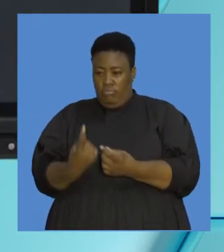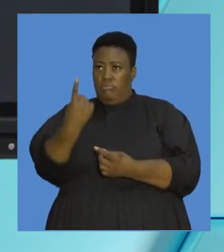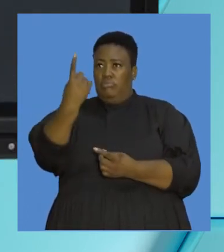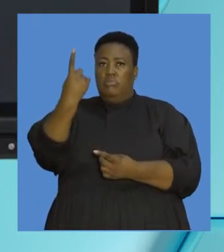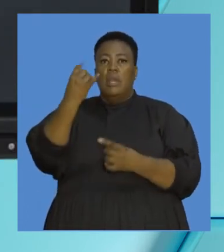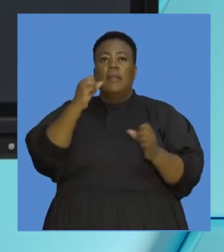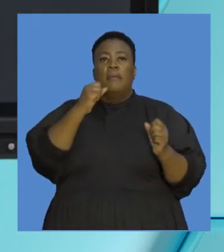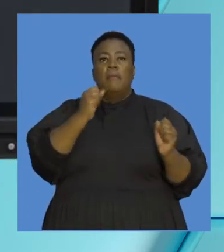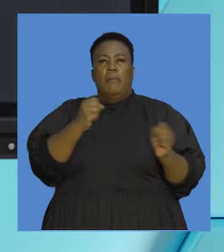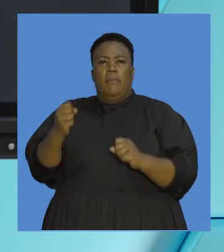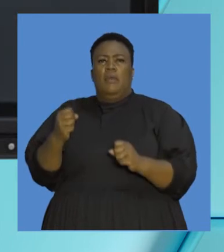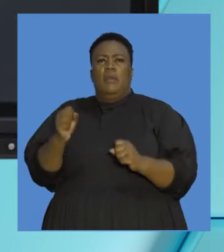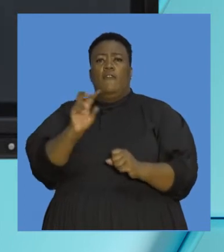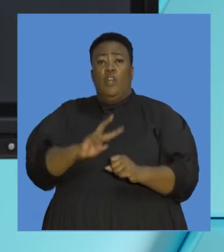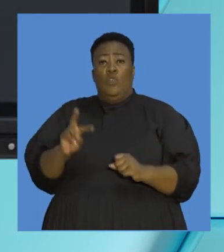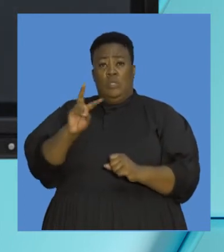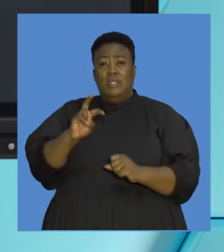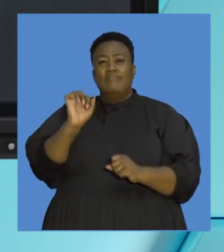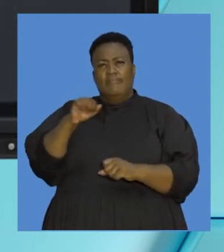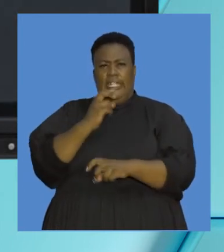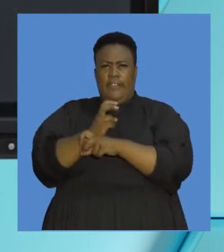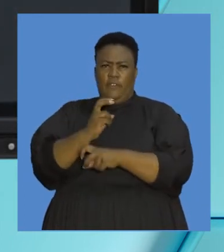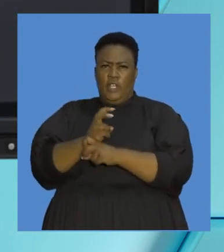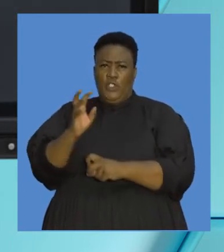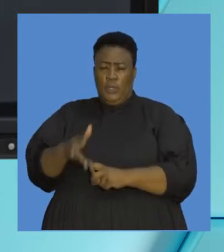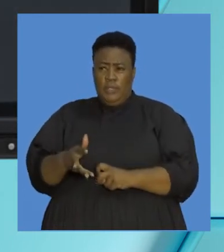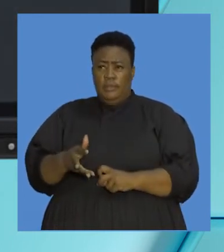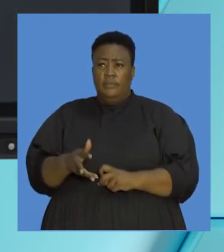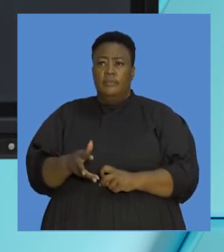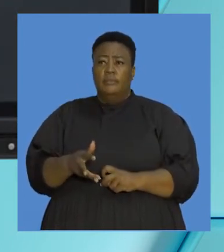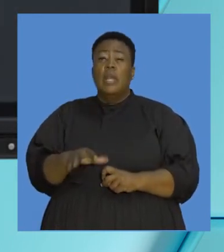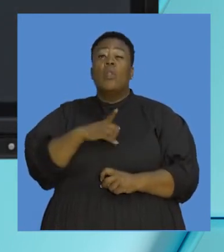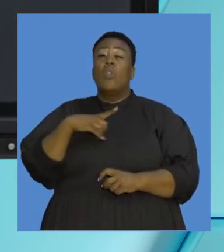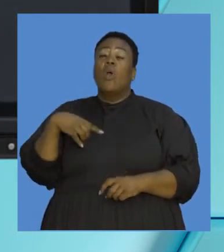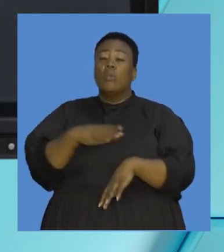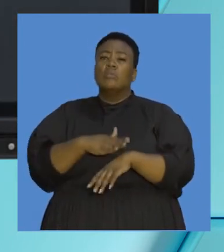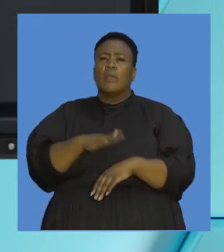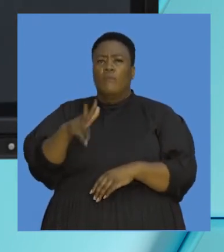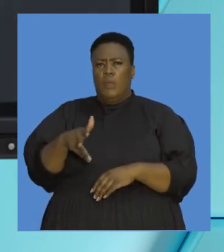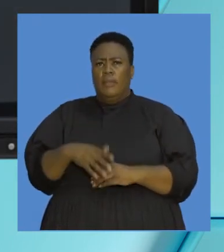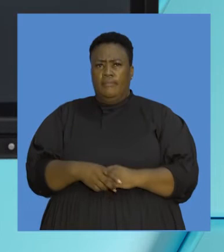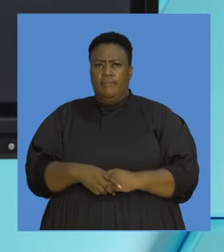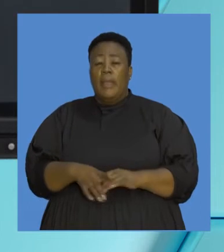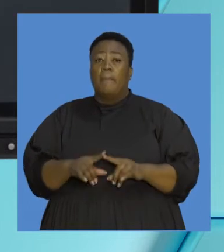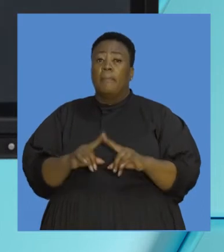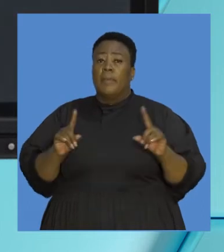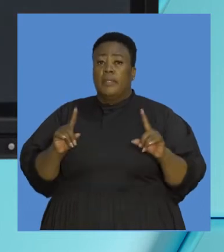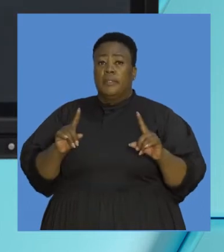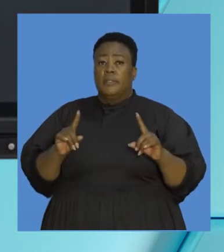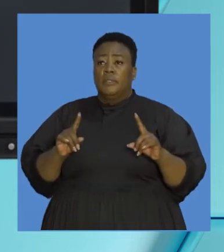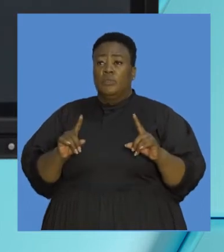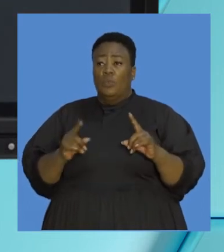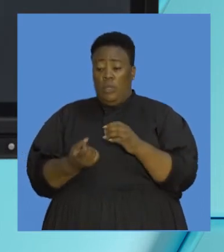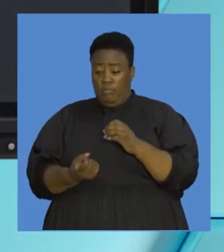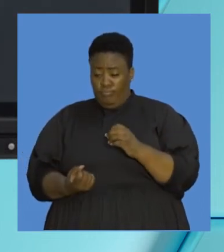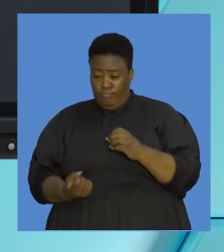velocity, and it would be very difficult and take a very long time. But with